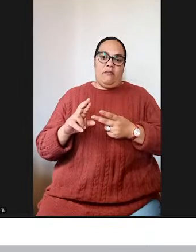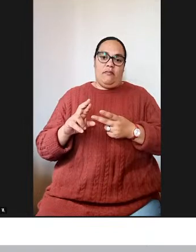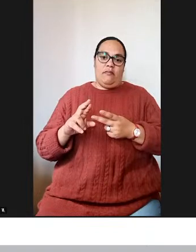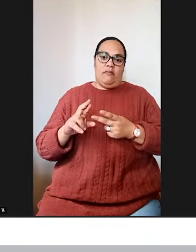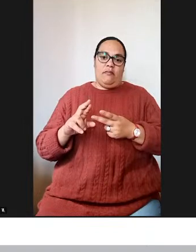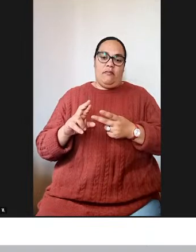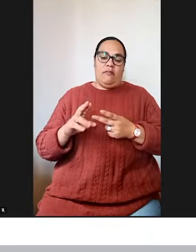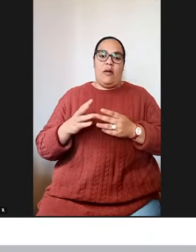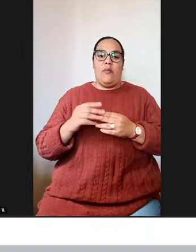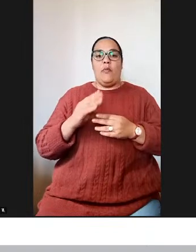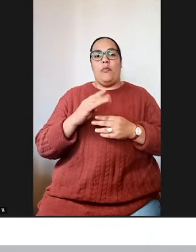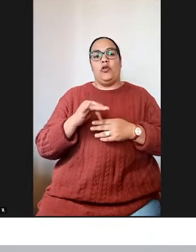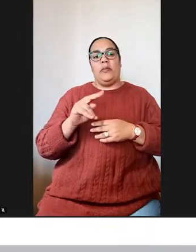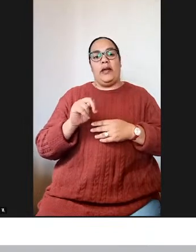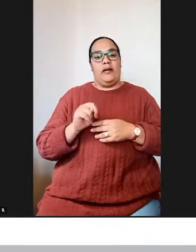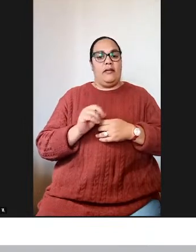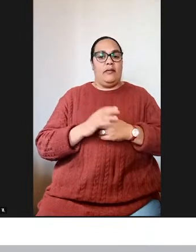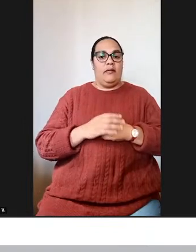Member Bosman?